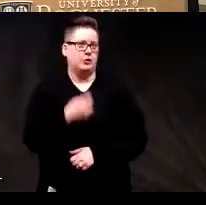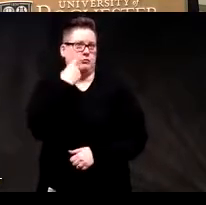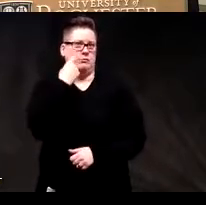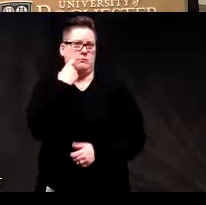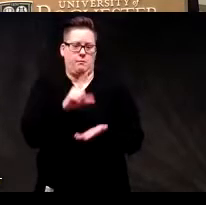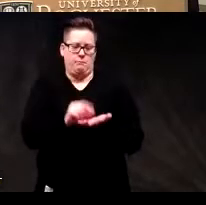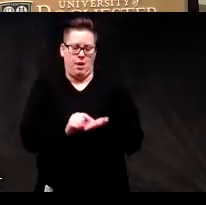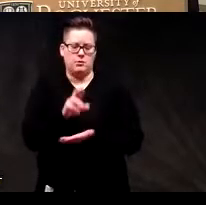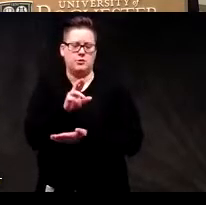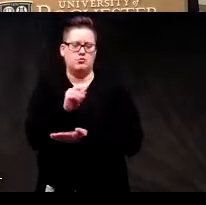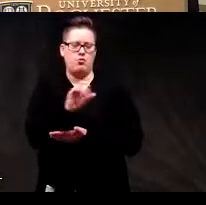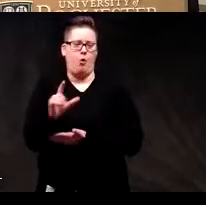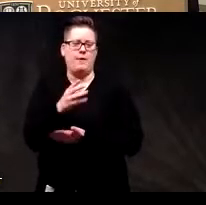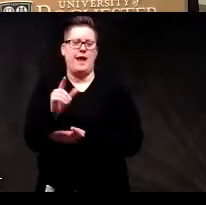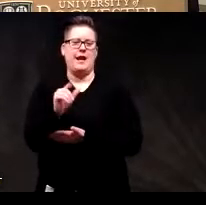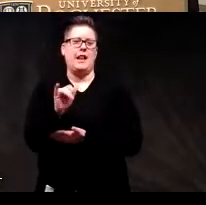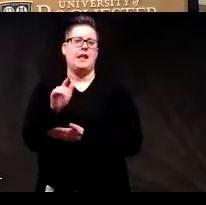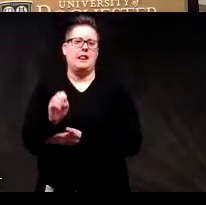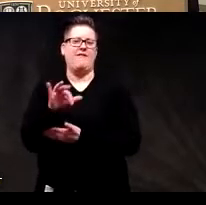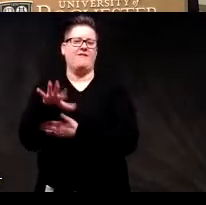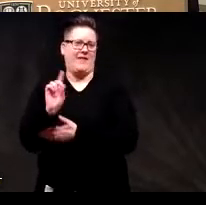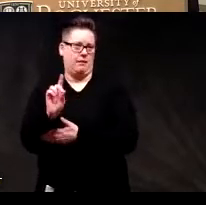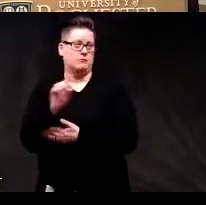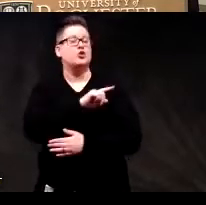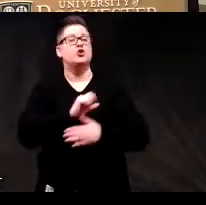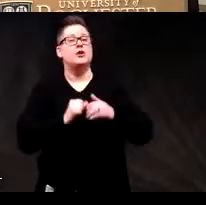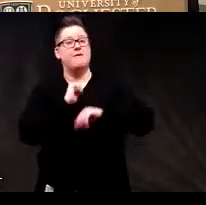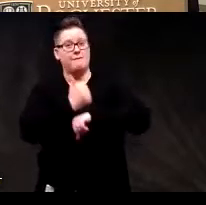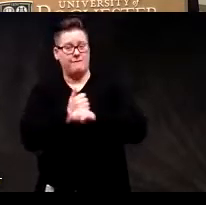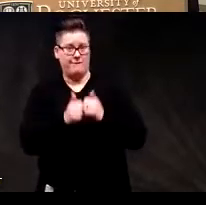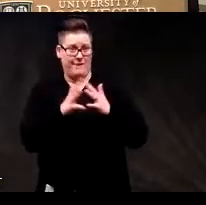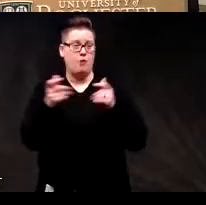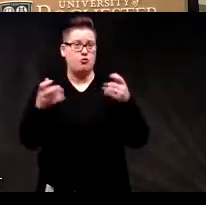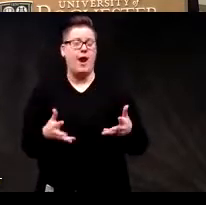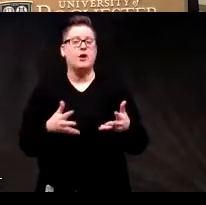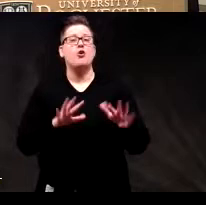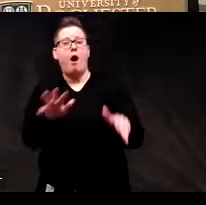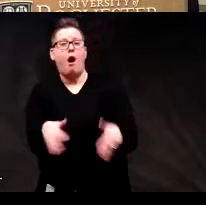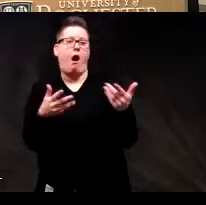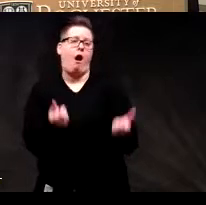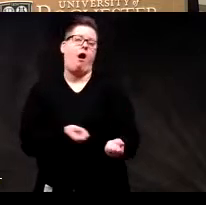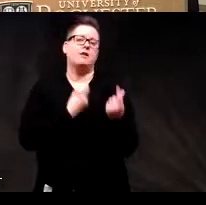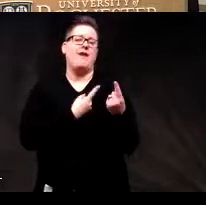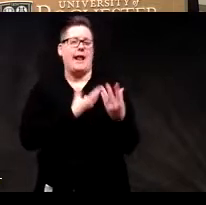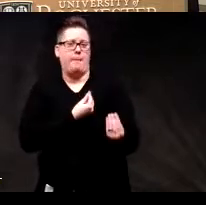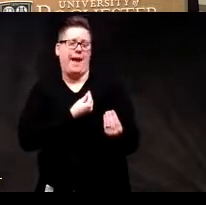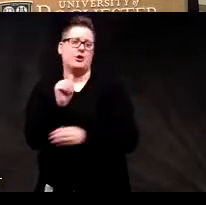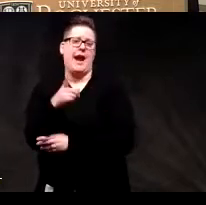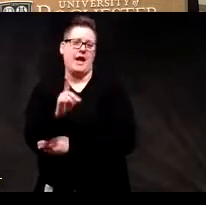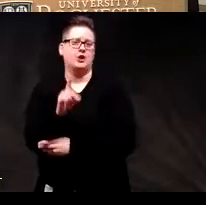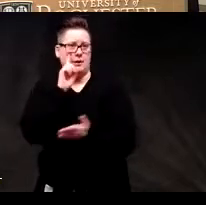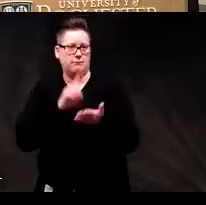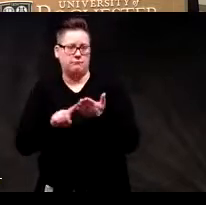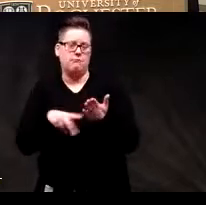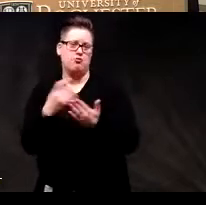published by Rowman and Littlefield. She's the founder and director of Cultivating Compassion ADHD Project, which is a research and